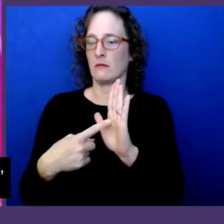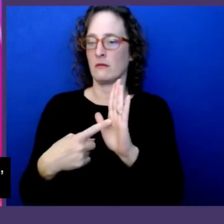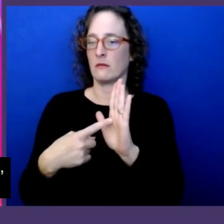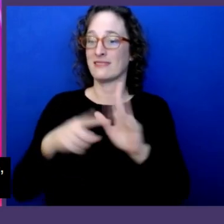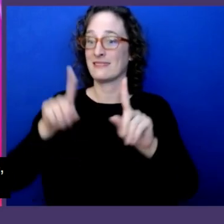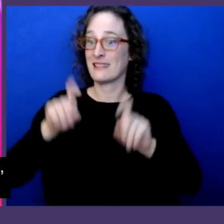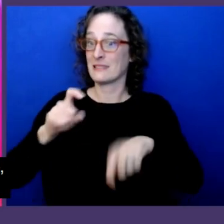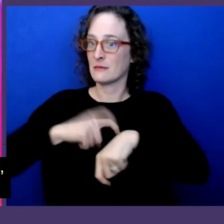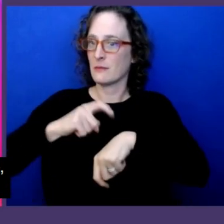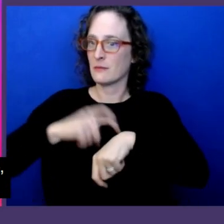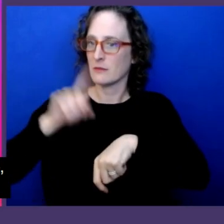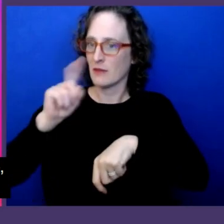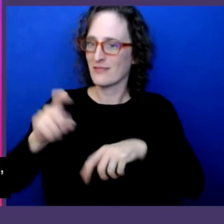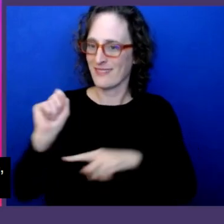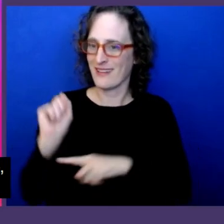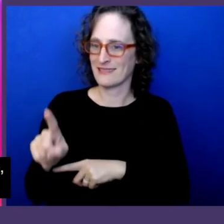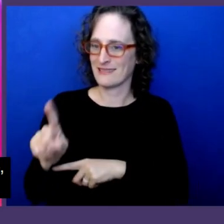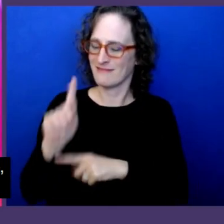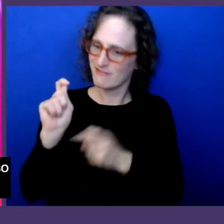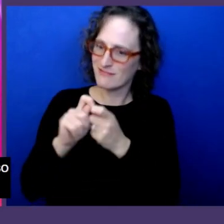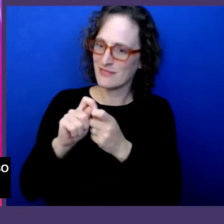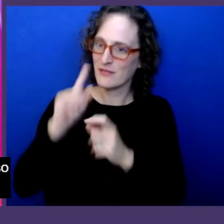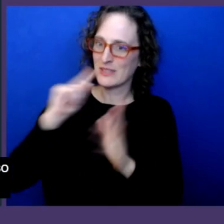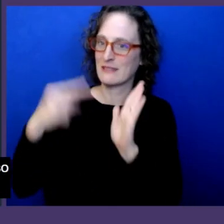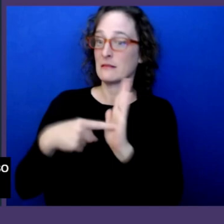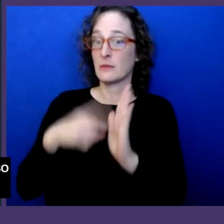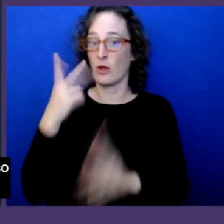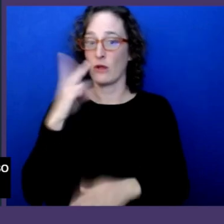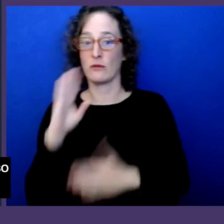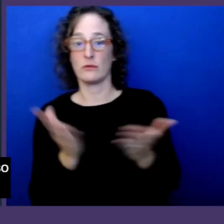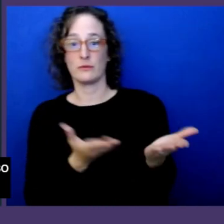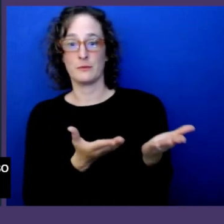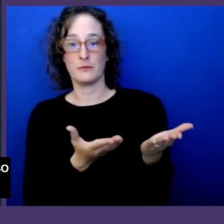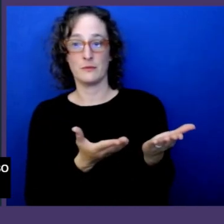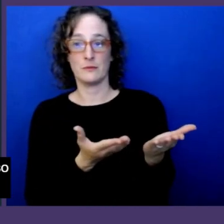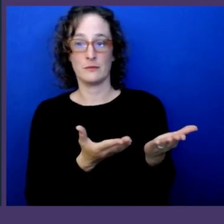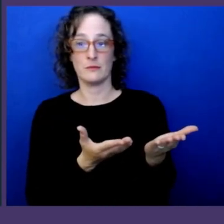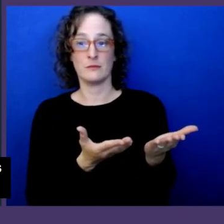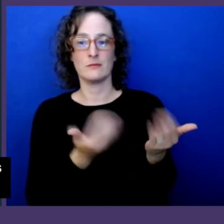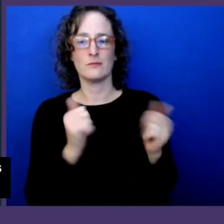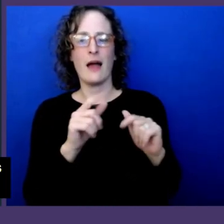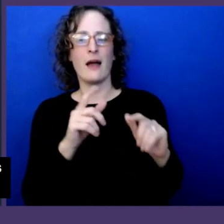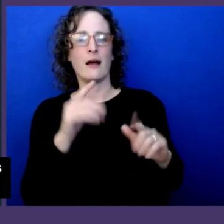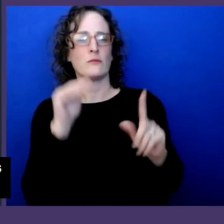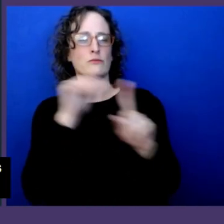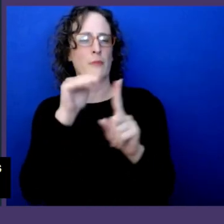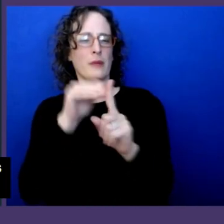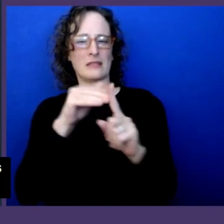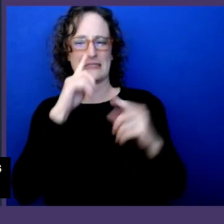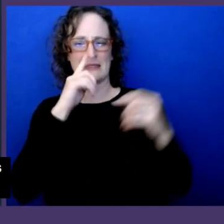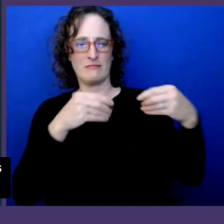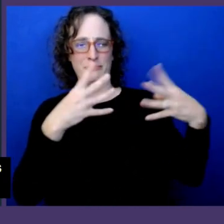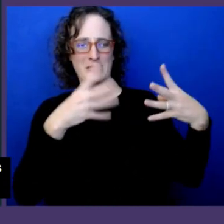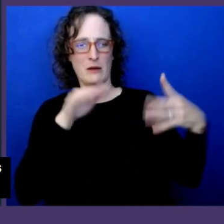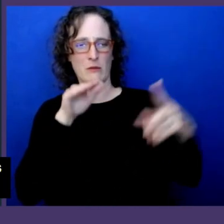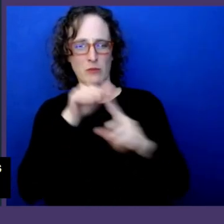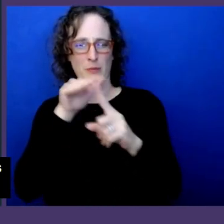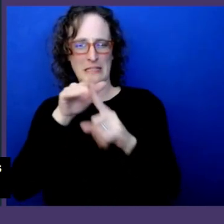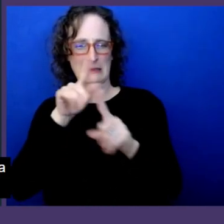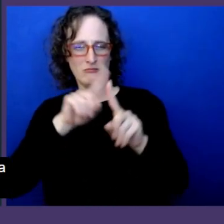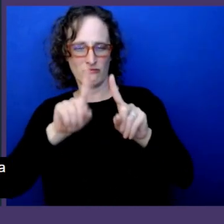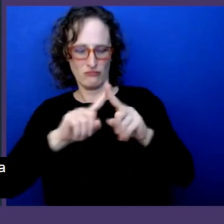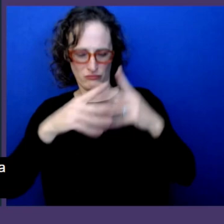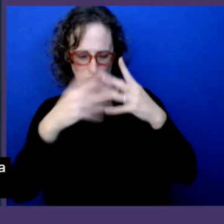paper, they tried various prompts, and let's think step by step was very powerful because it sort of like spread out the reasoning over